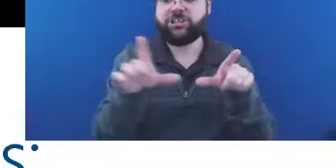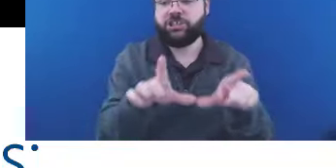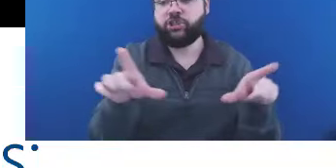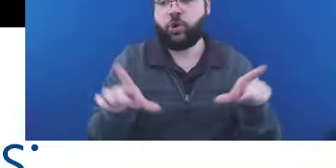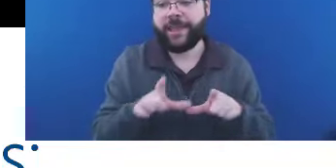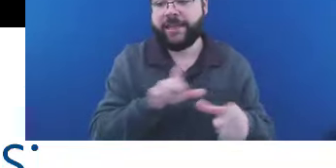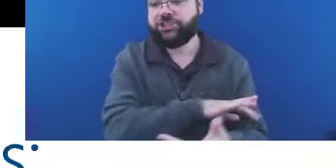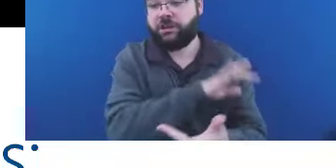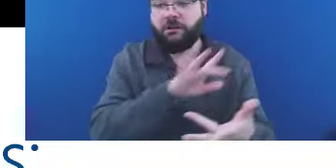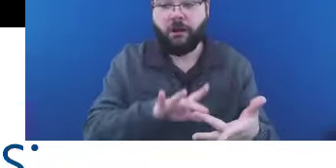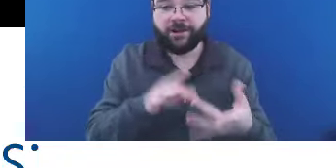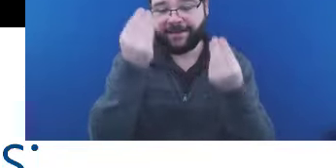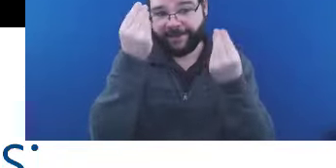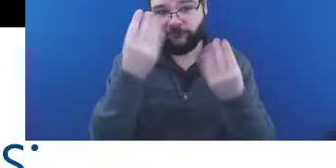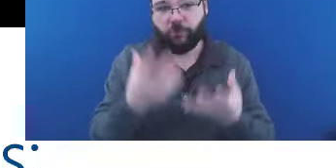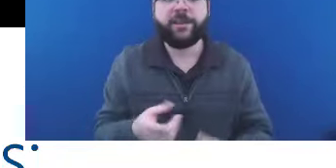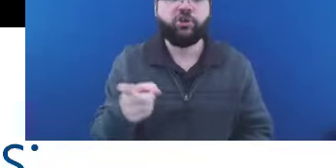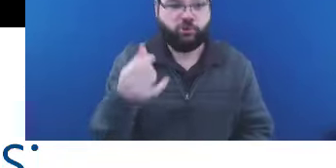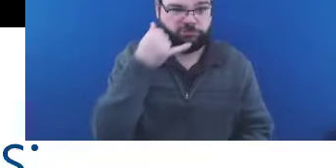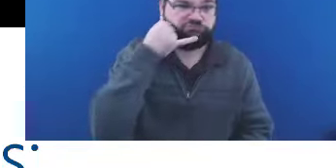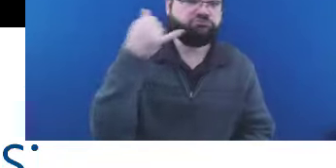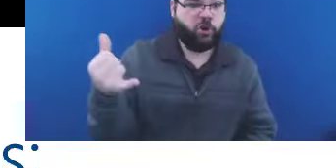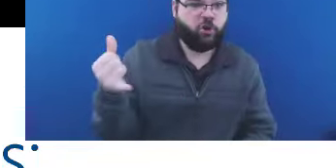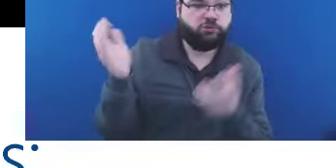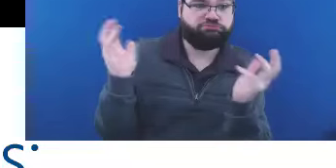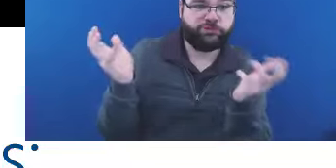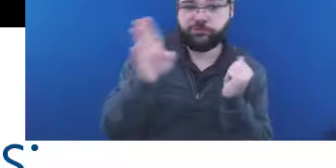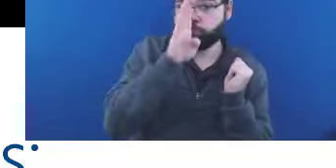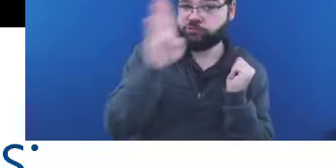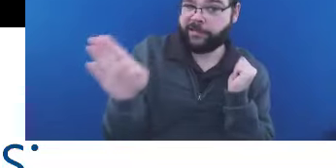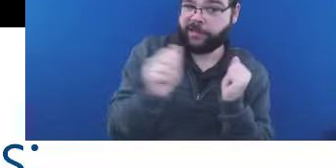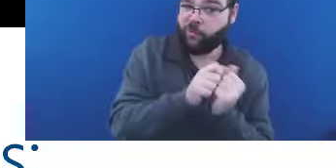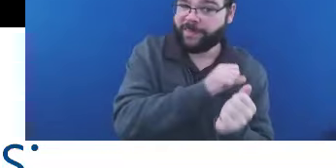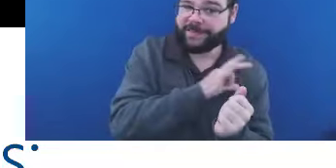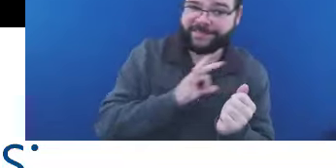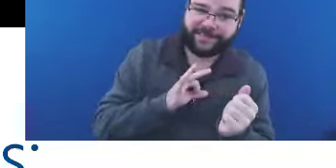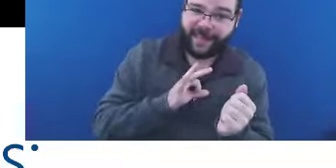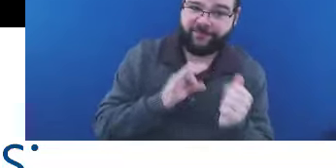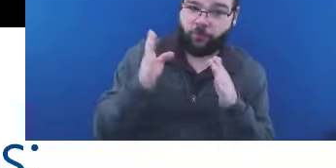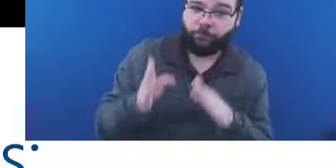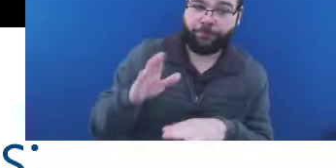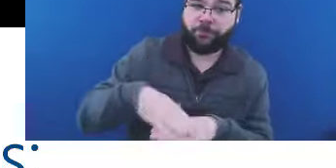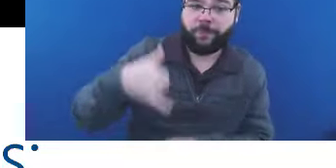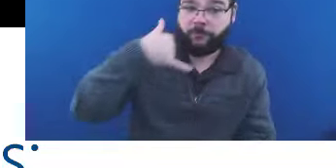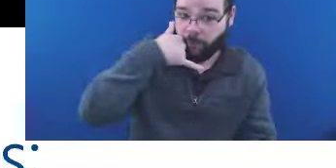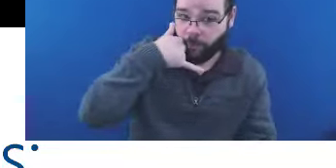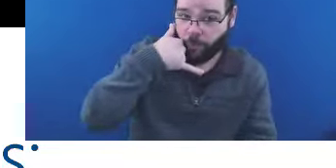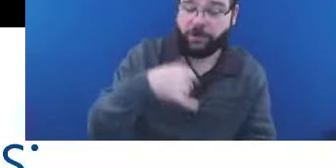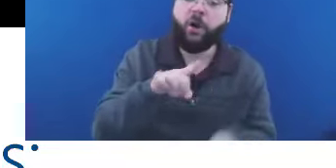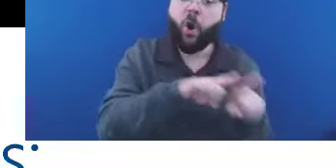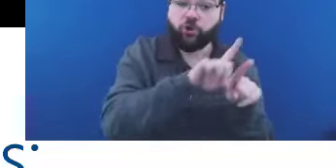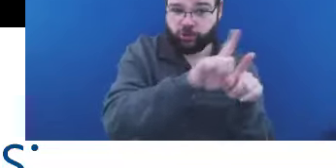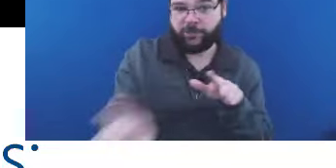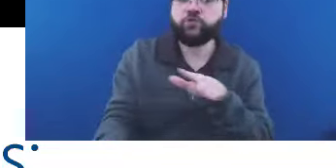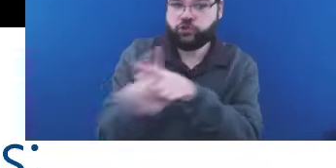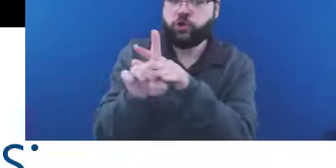contact information. Families can call and speak to a staff member over the phone, and they can also go there in person.